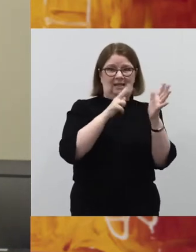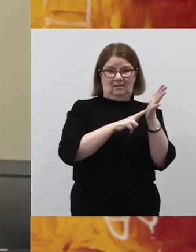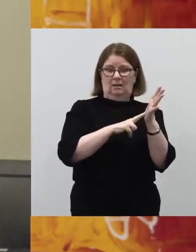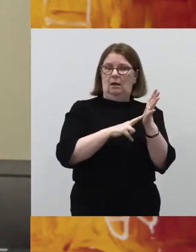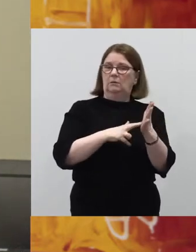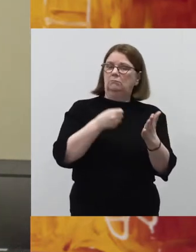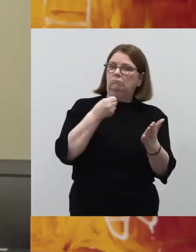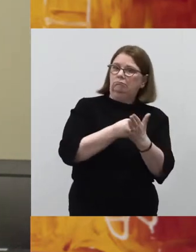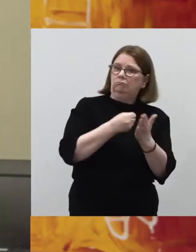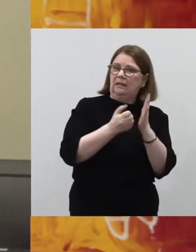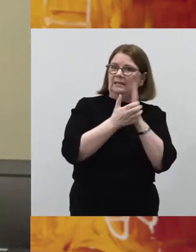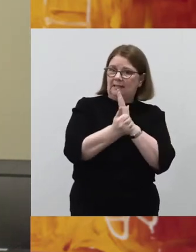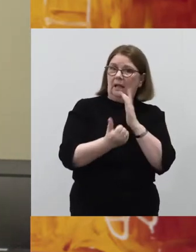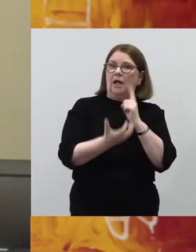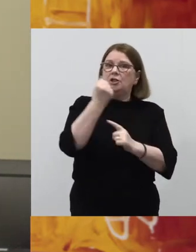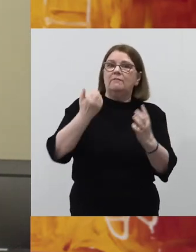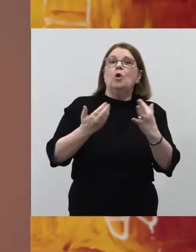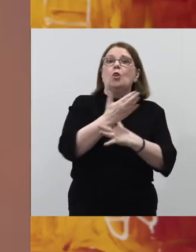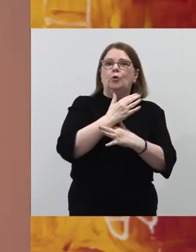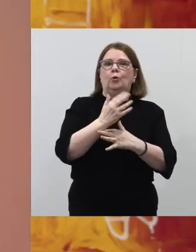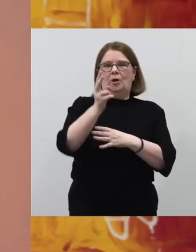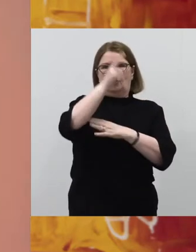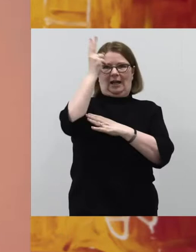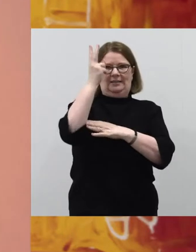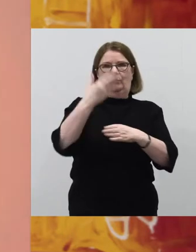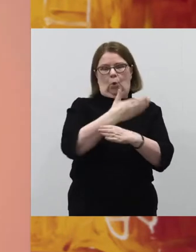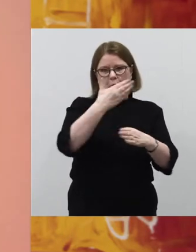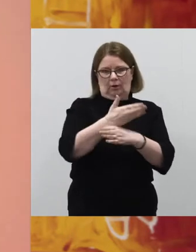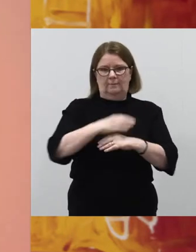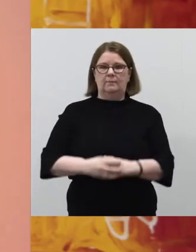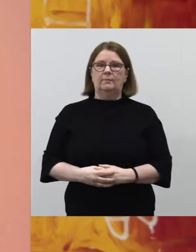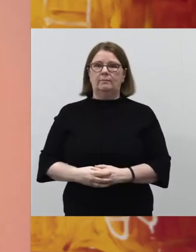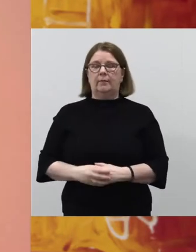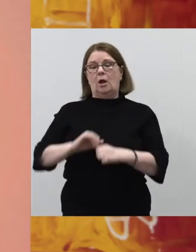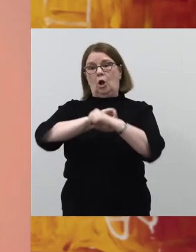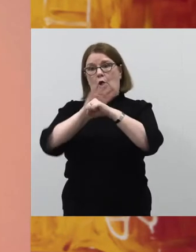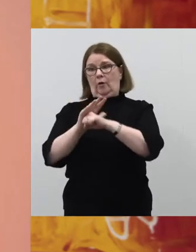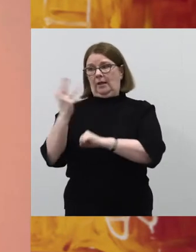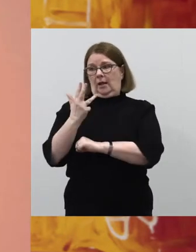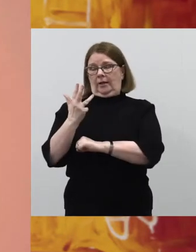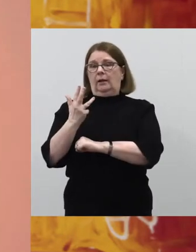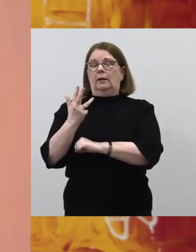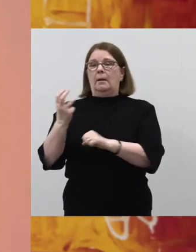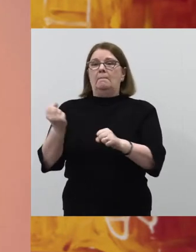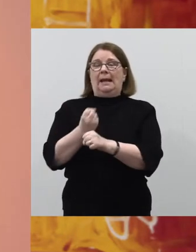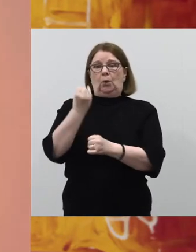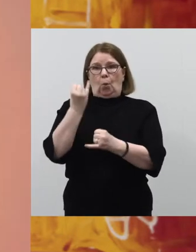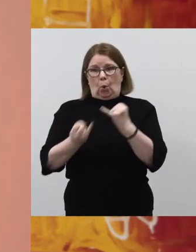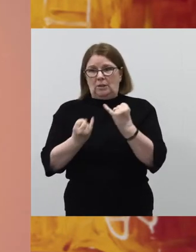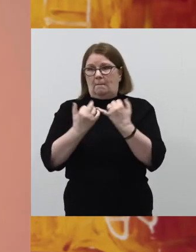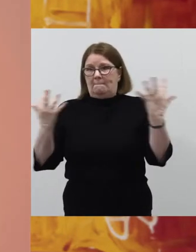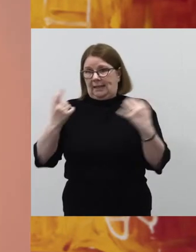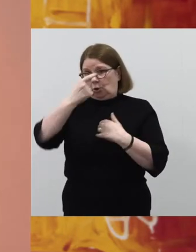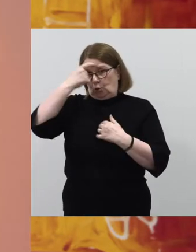Overwhelmed by the absurdity of life, we can feel disoriented and adrift, rather than being subsumed by this sense of alarm.